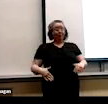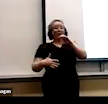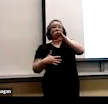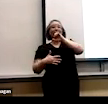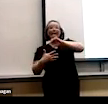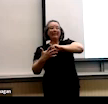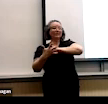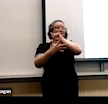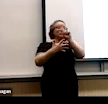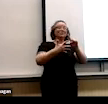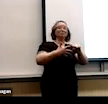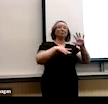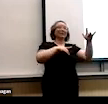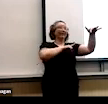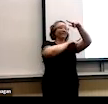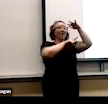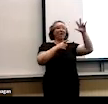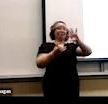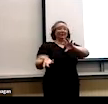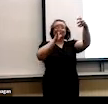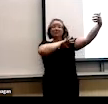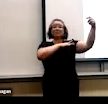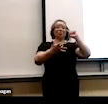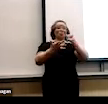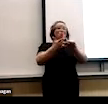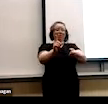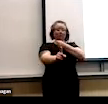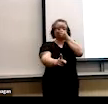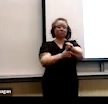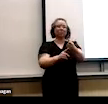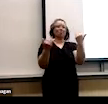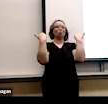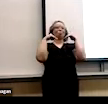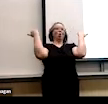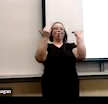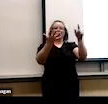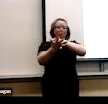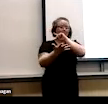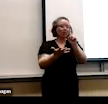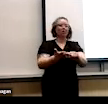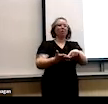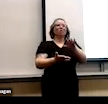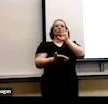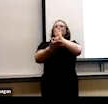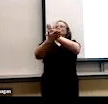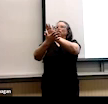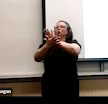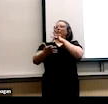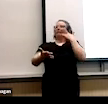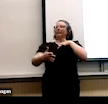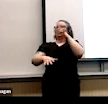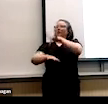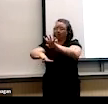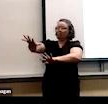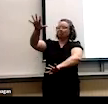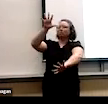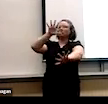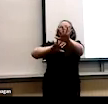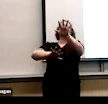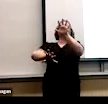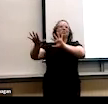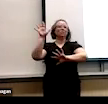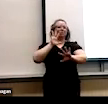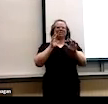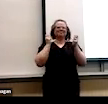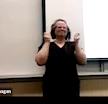arose when we weren't also dealing with financial or school or environmental transition, but that is just not the case. And so we have to be kind of ready